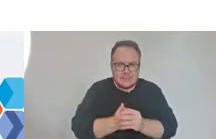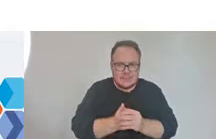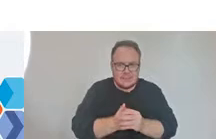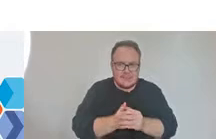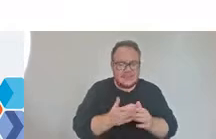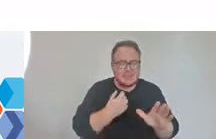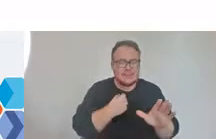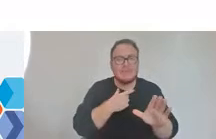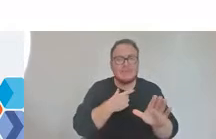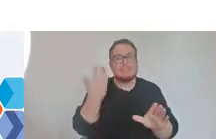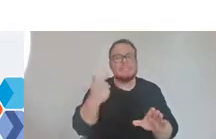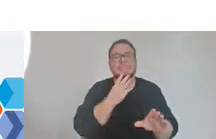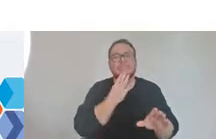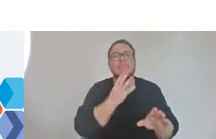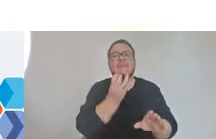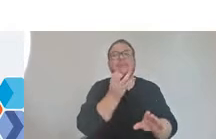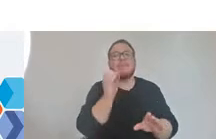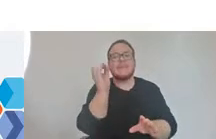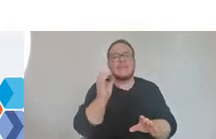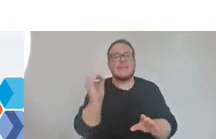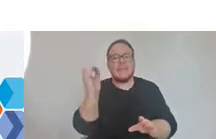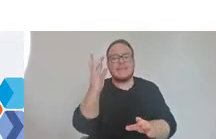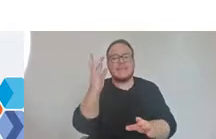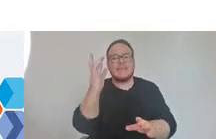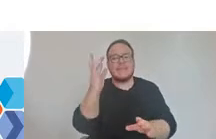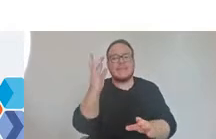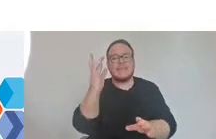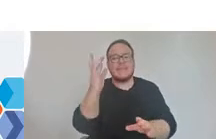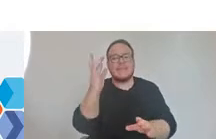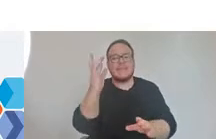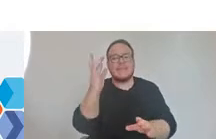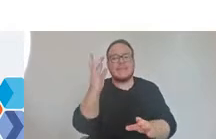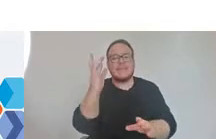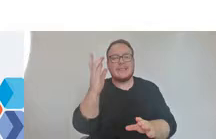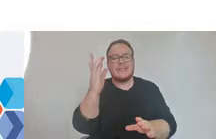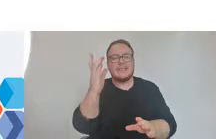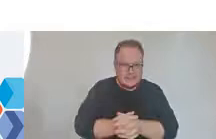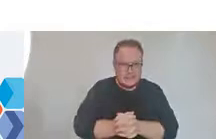GPs working through their primary care networks across Staffordshire. We've had three